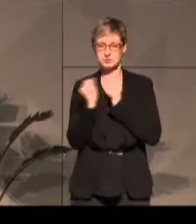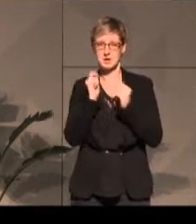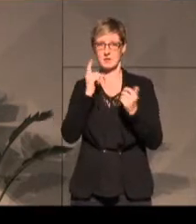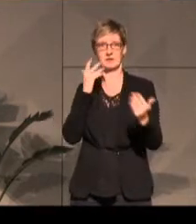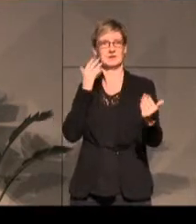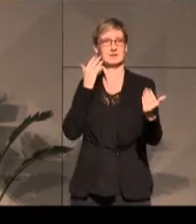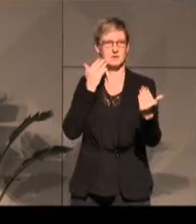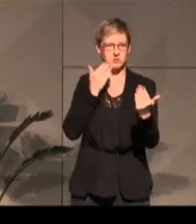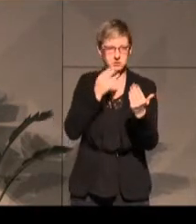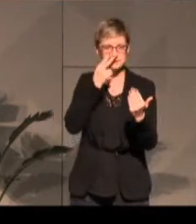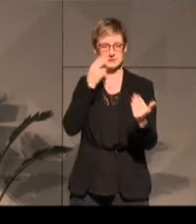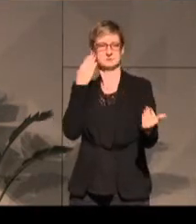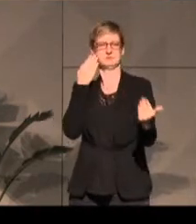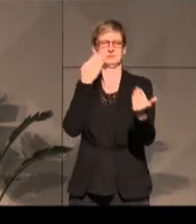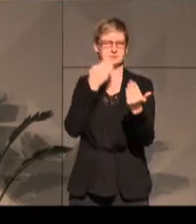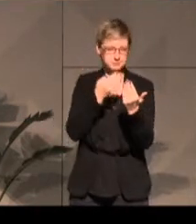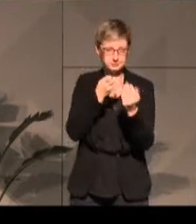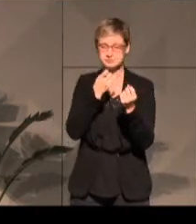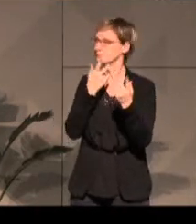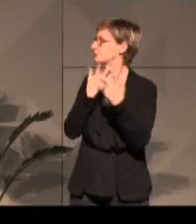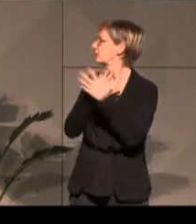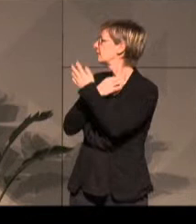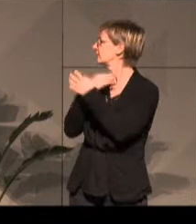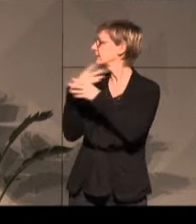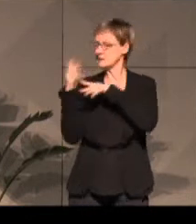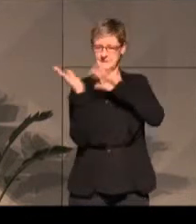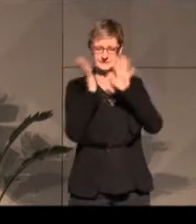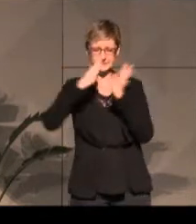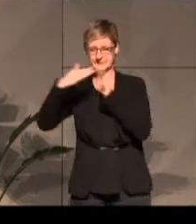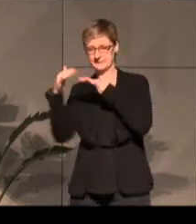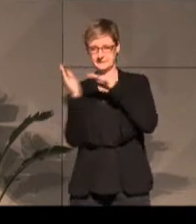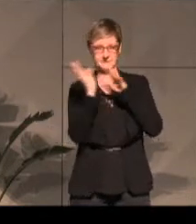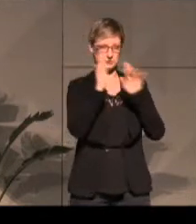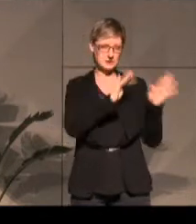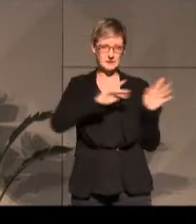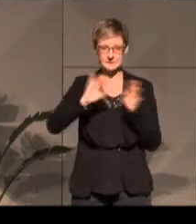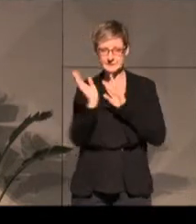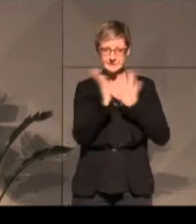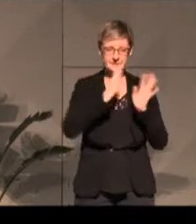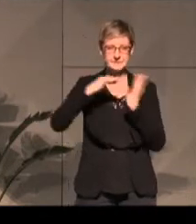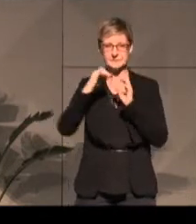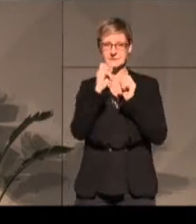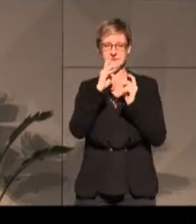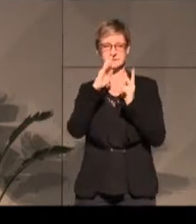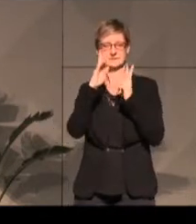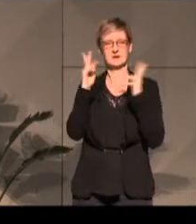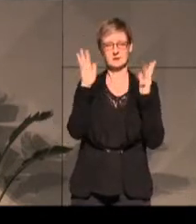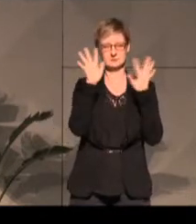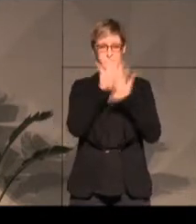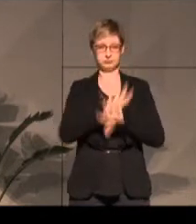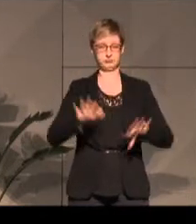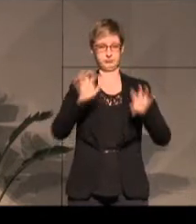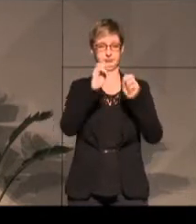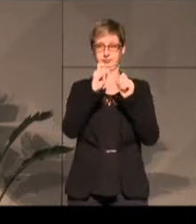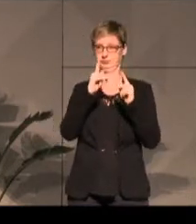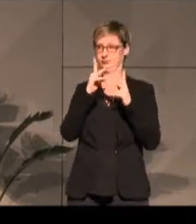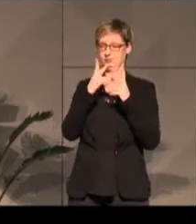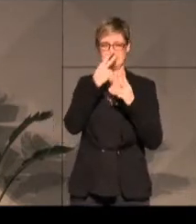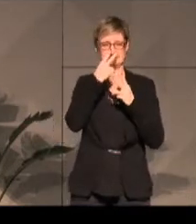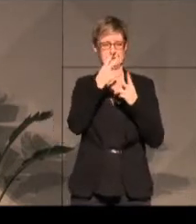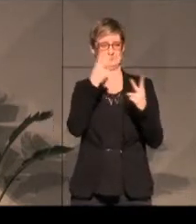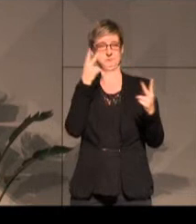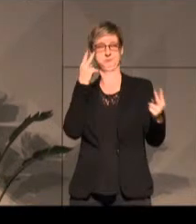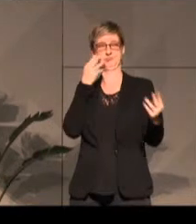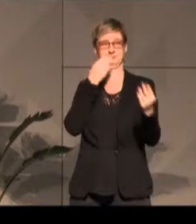heavy storms, and we would hardly be able to see anything. There's a snow drift, as you see it here, and